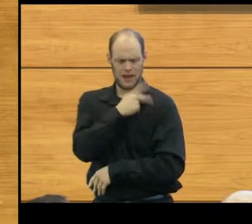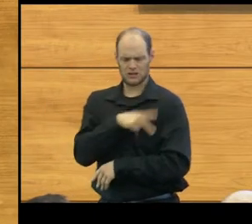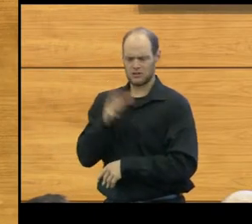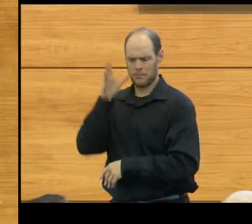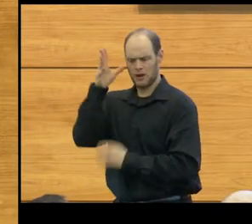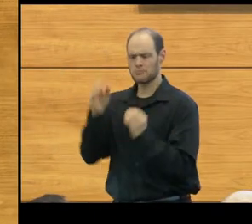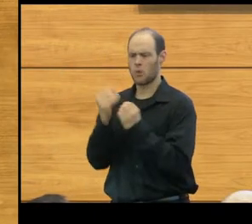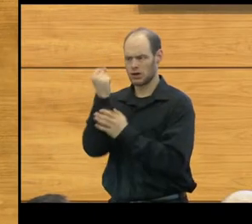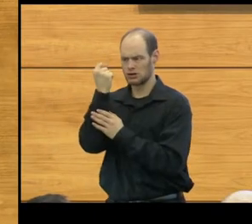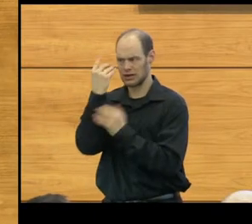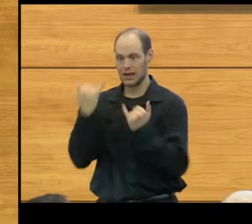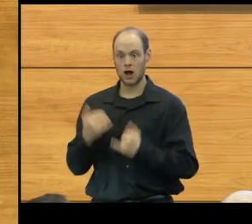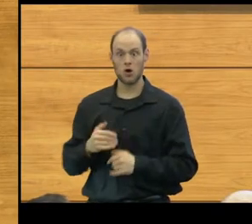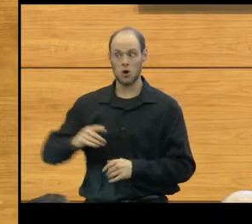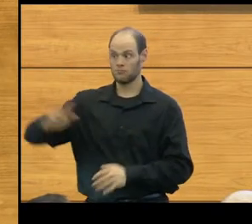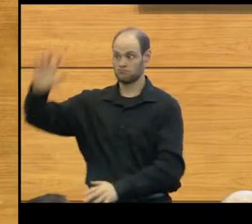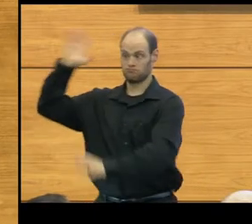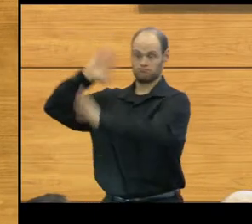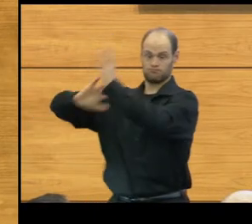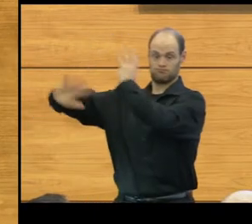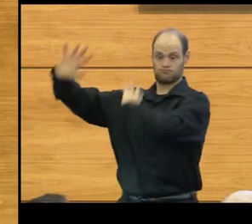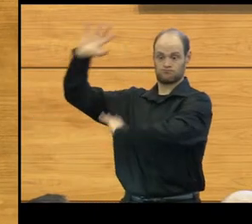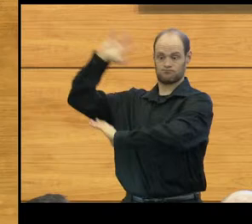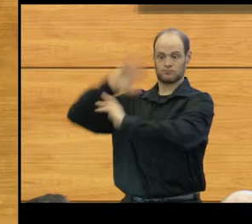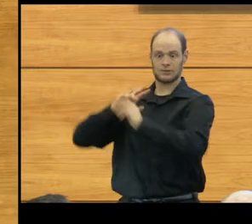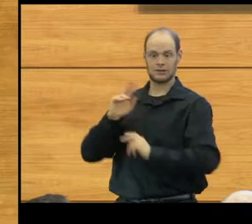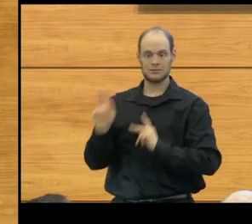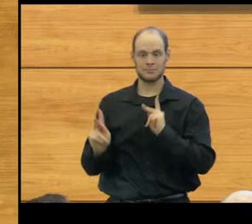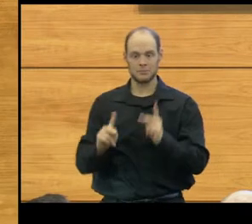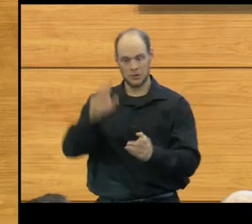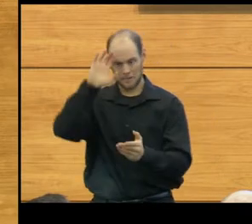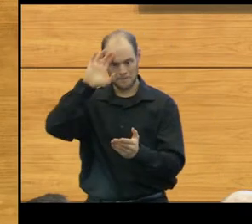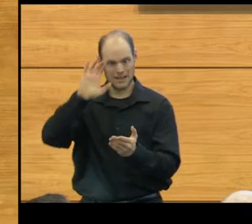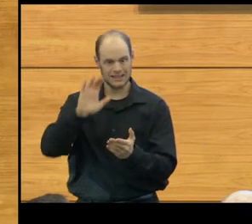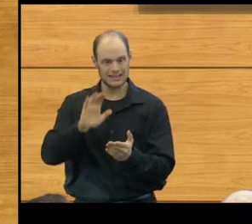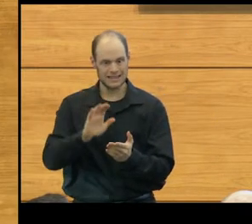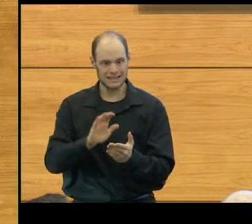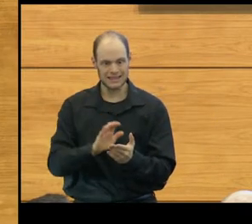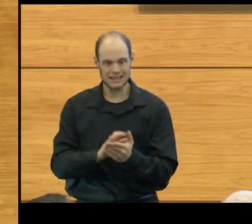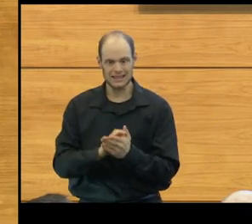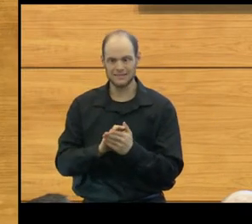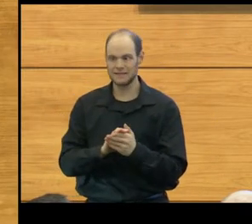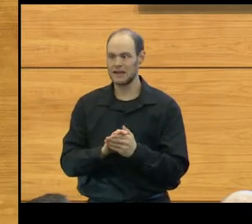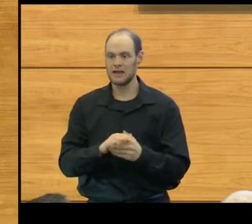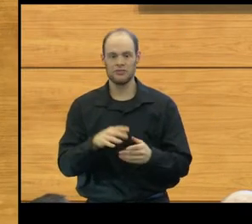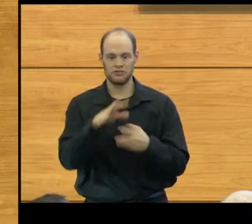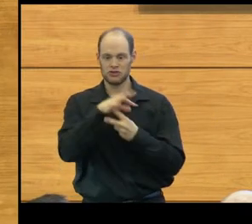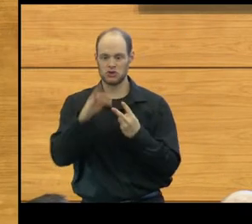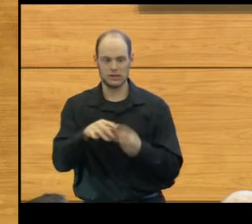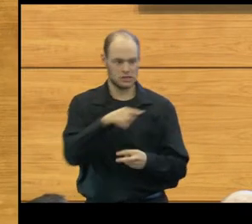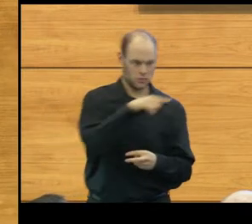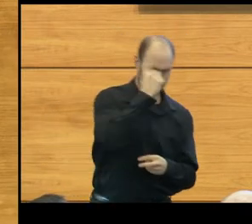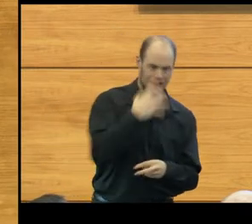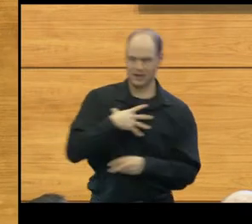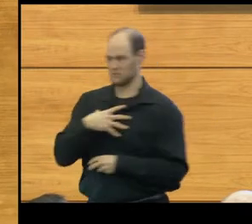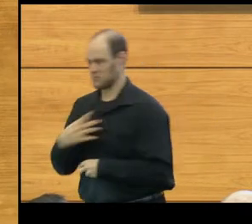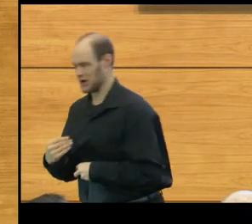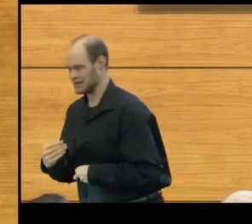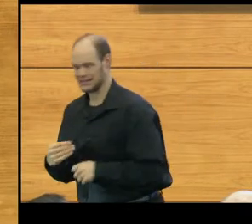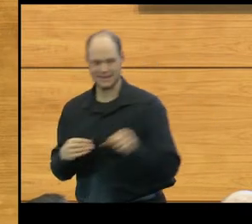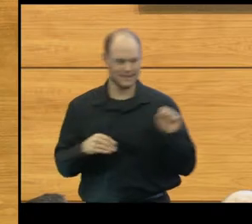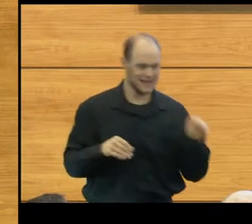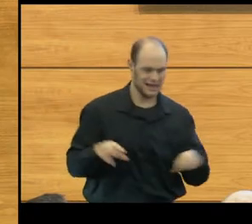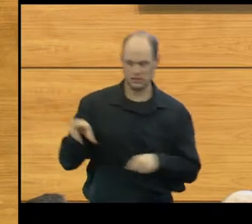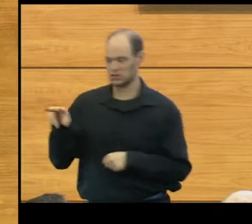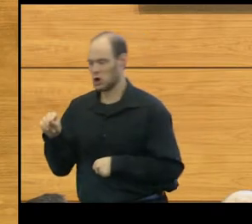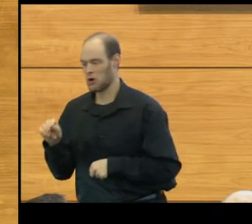of it. Frankly, I think early on, people honestly believed that things were like black and white. you know, yeah, I mean, it's, I always loved